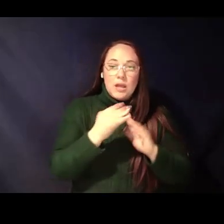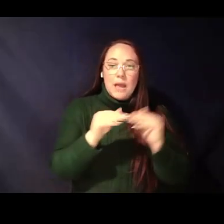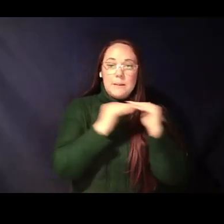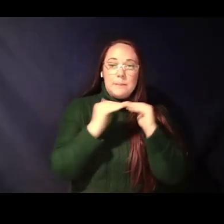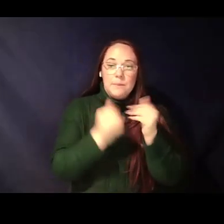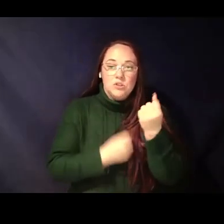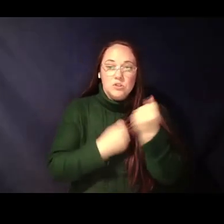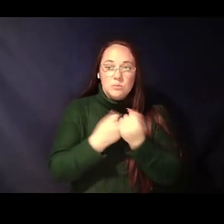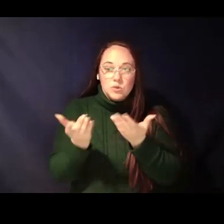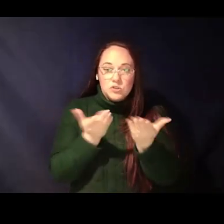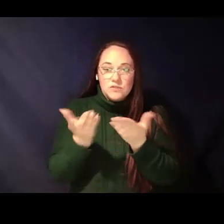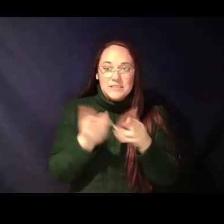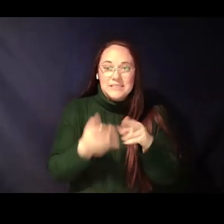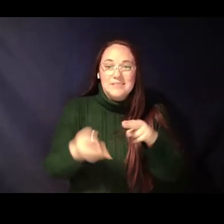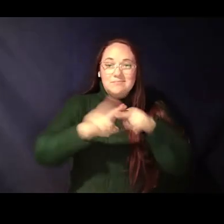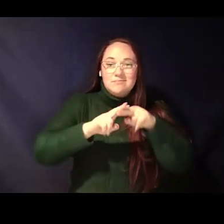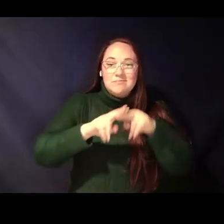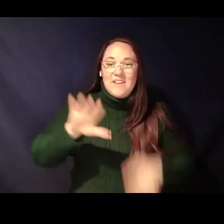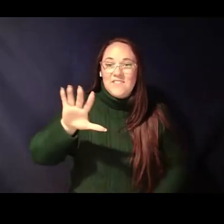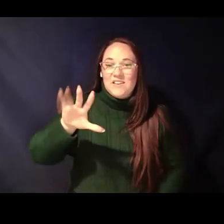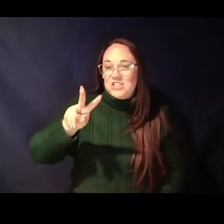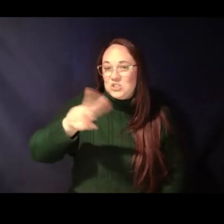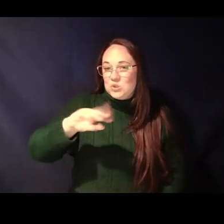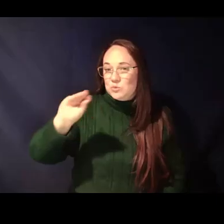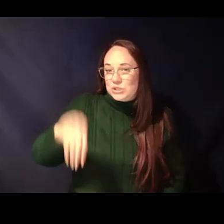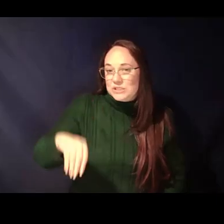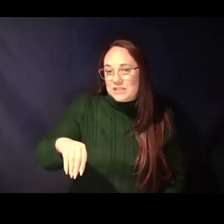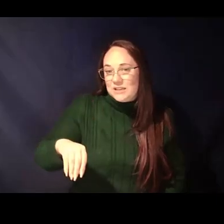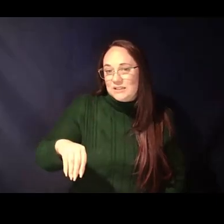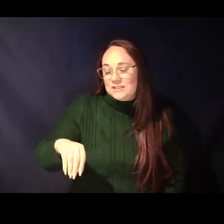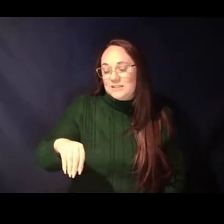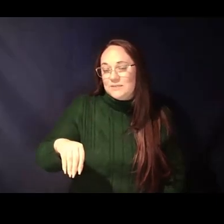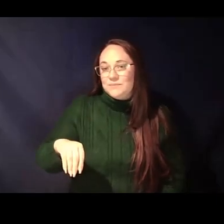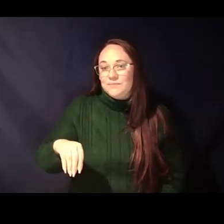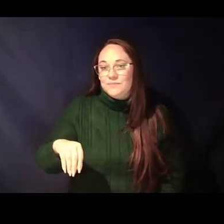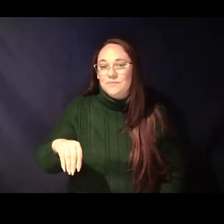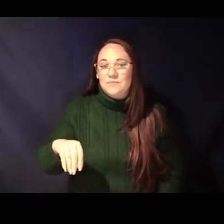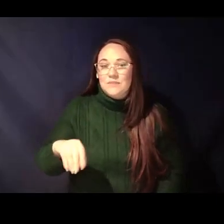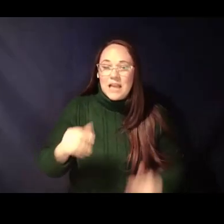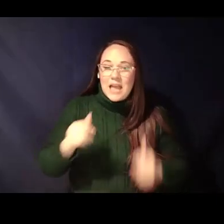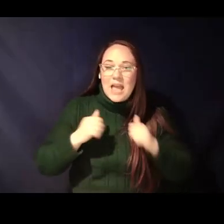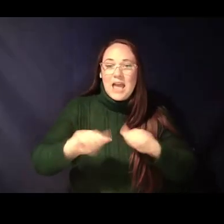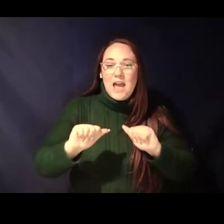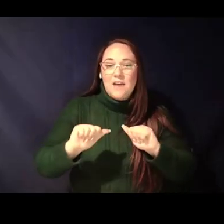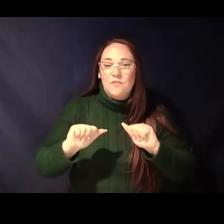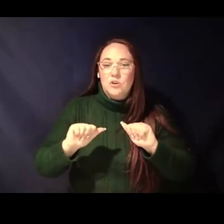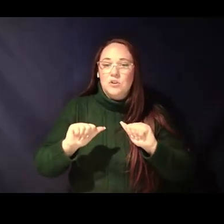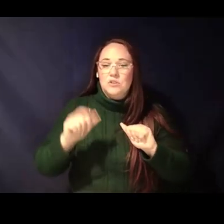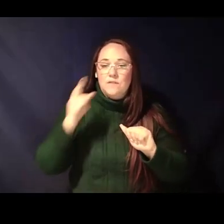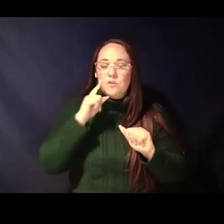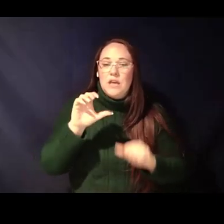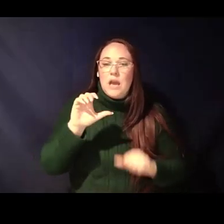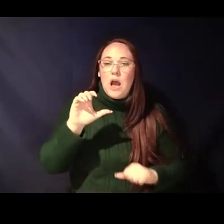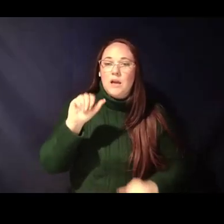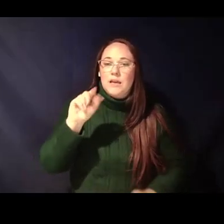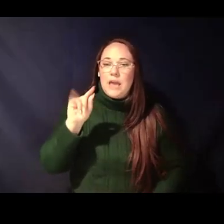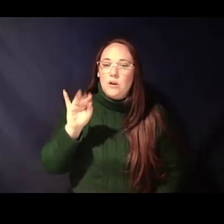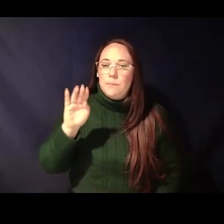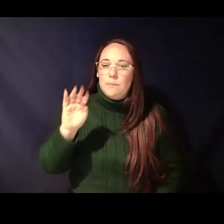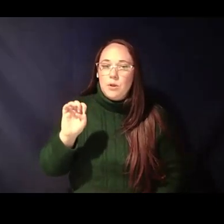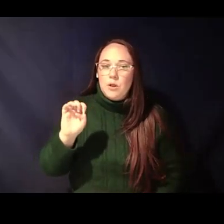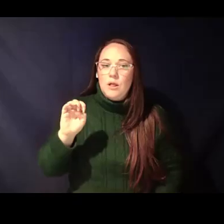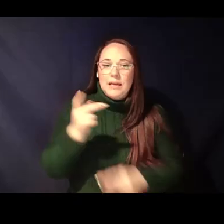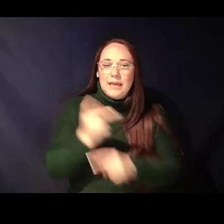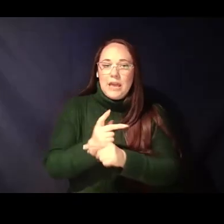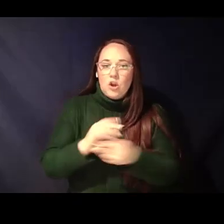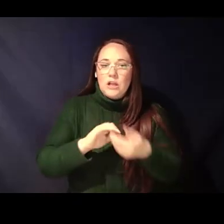support services increased about 52%. Concerted efforts during the Accountable Care Collaborative Phase 2